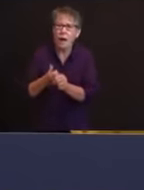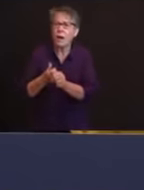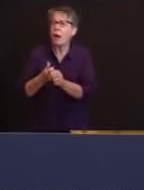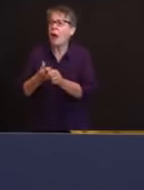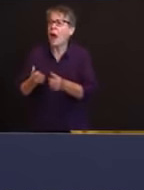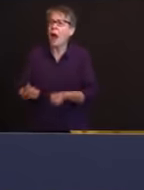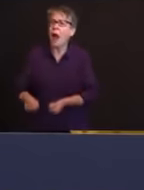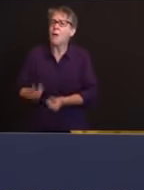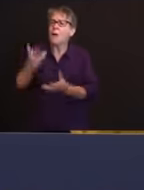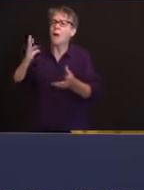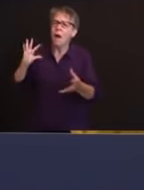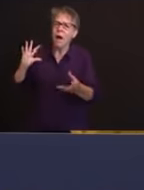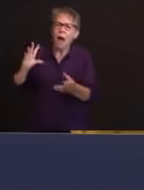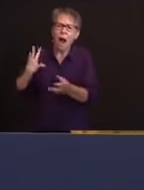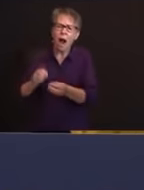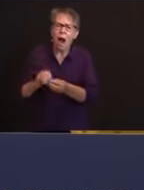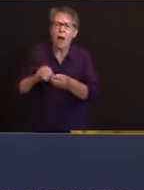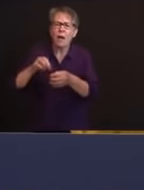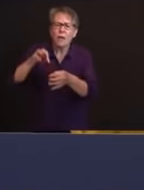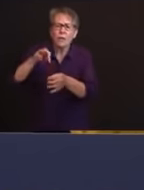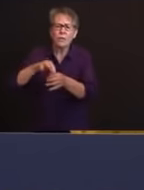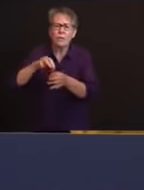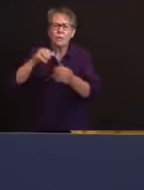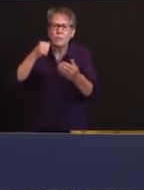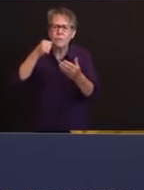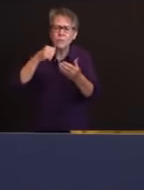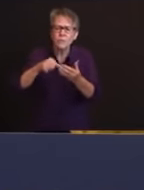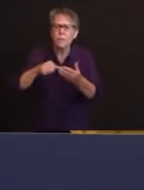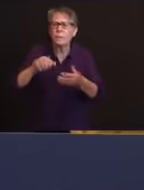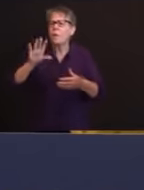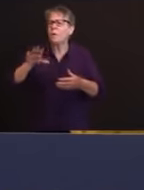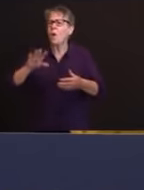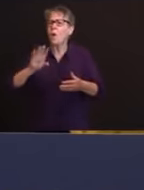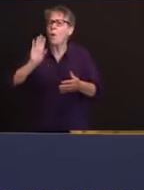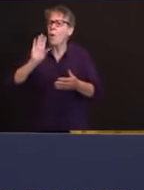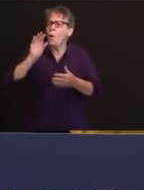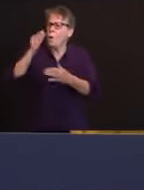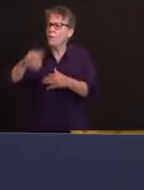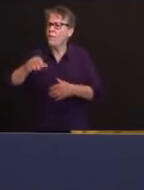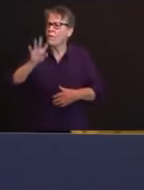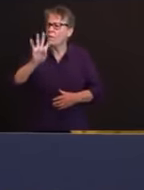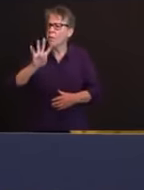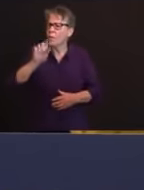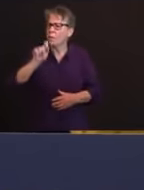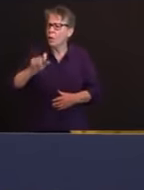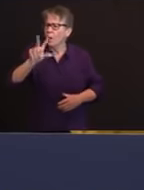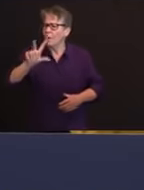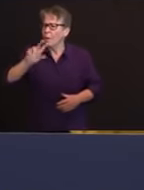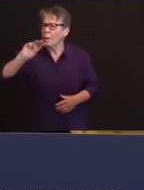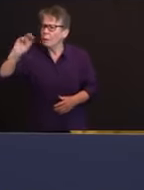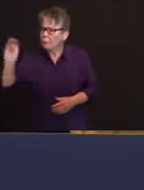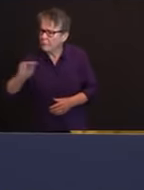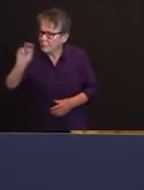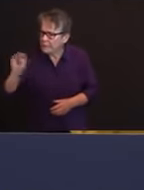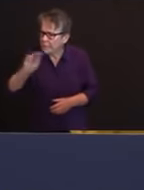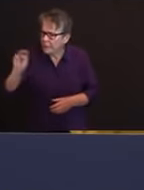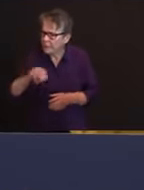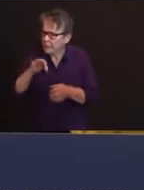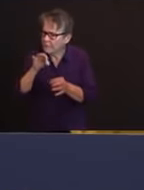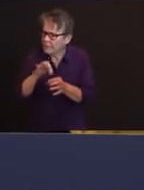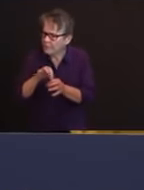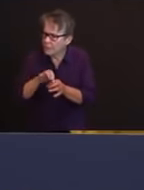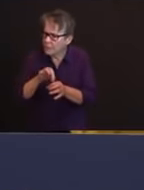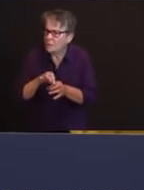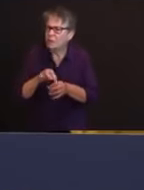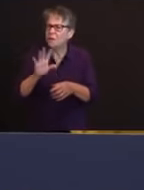over 4.3 million as of about an hour and a half ago. Also, count of provisional ballots and how many cure letters have gone out or